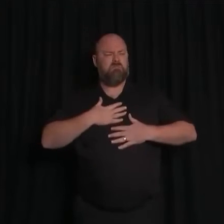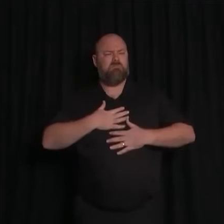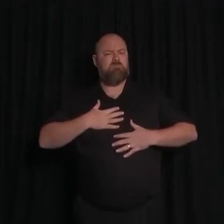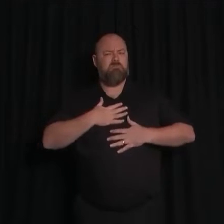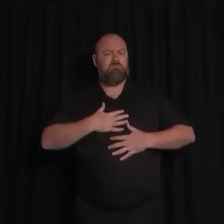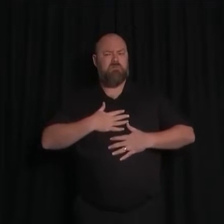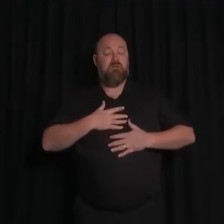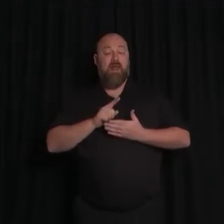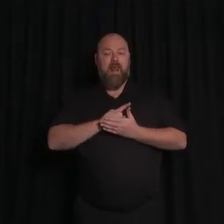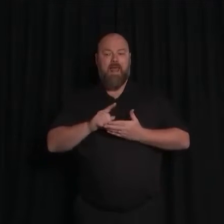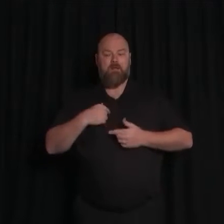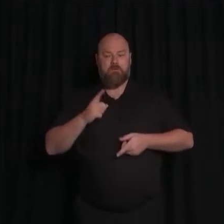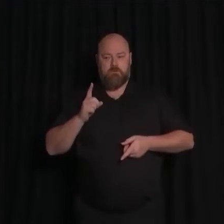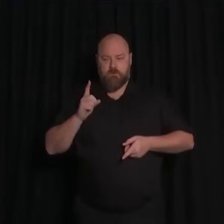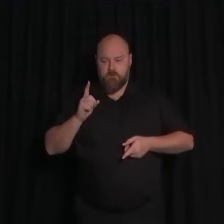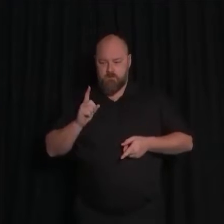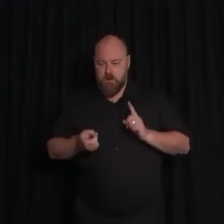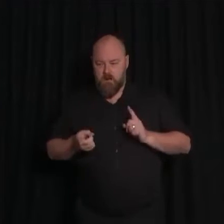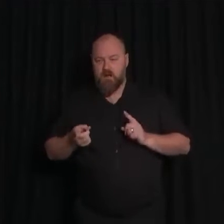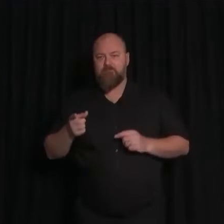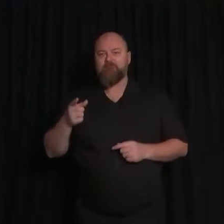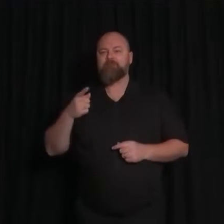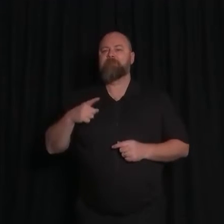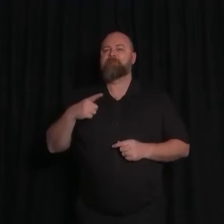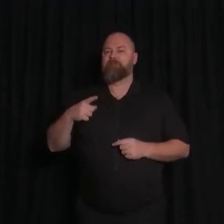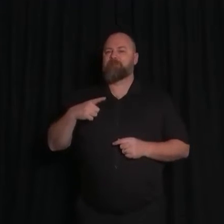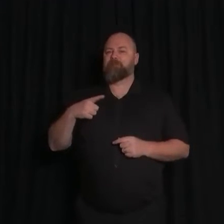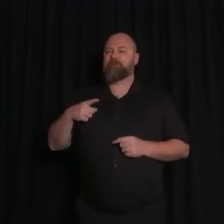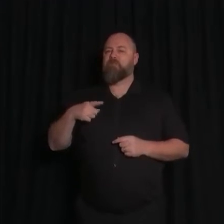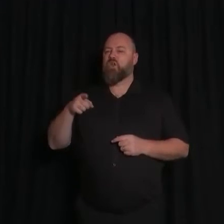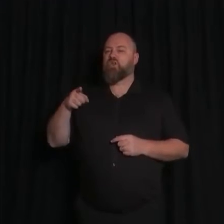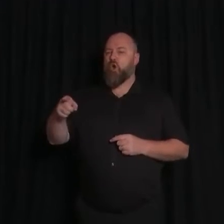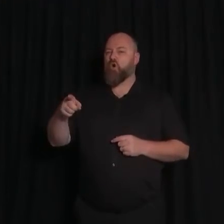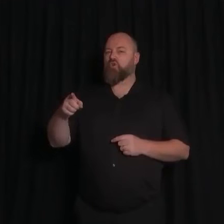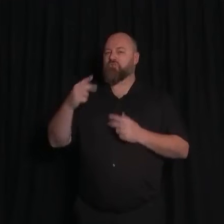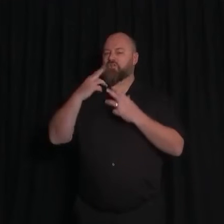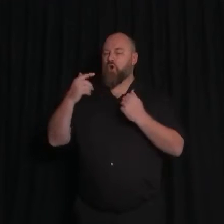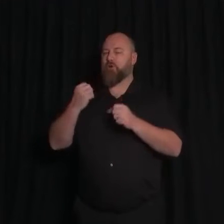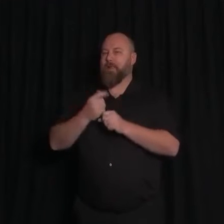on I'm like, oh, those are the songs that changed things for me, you know?